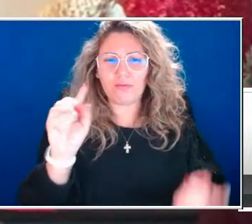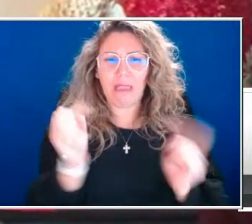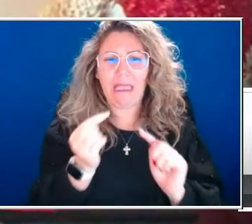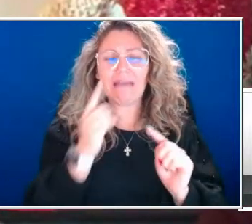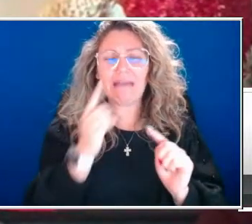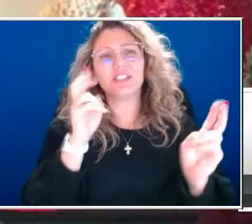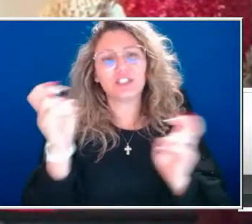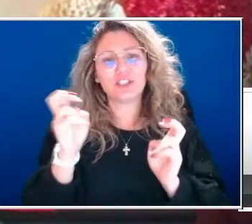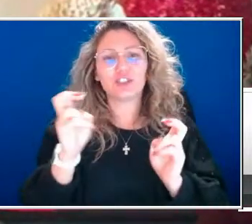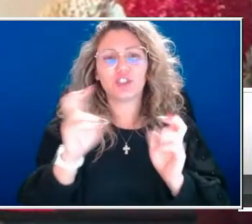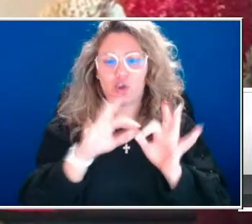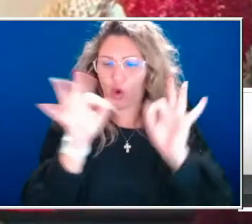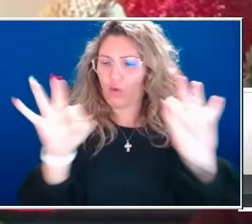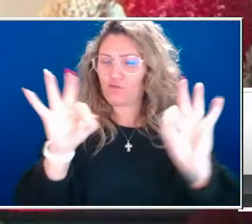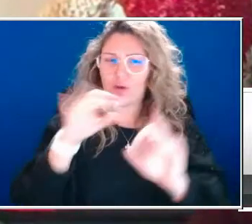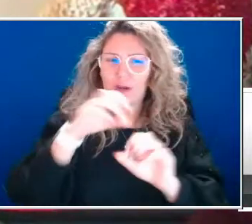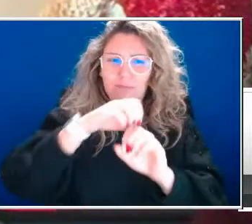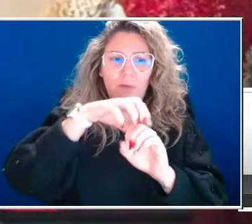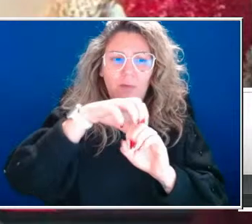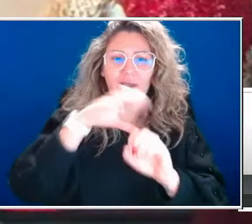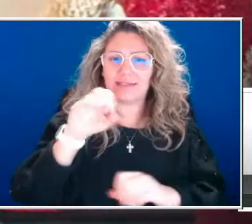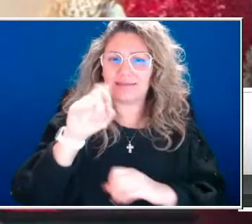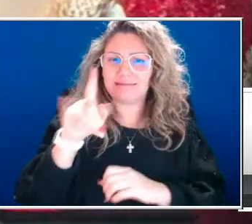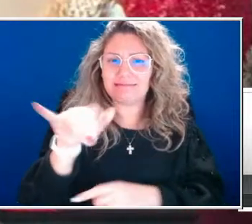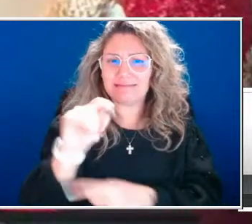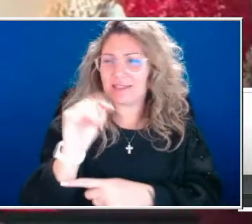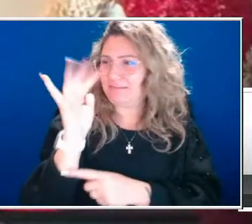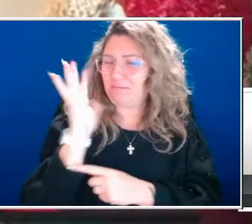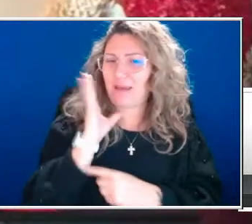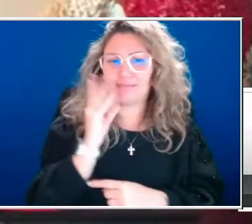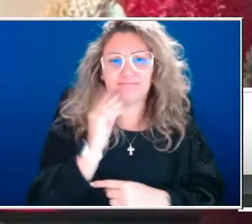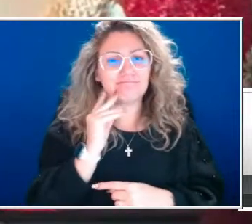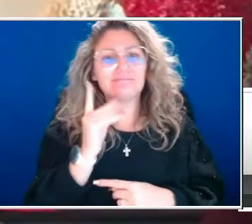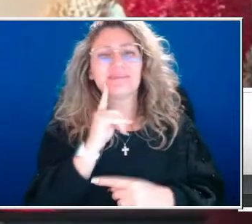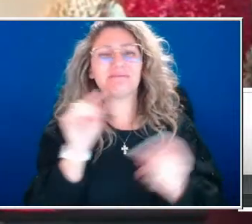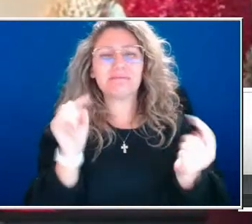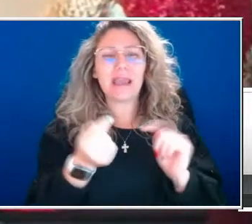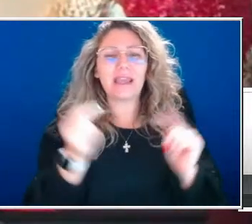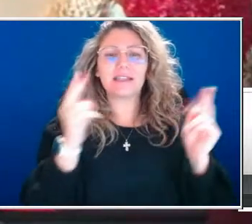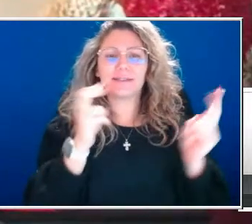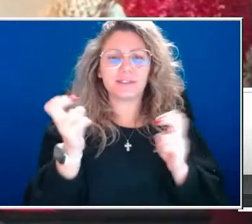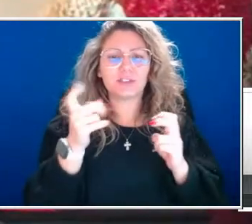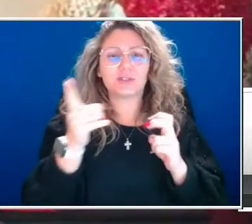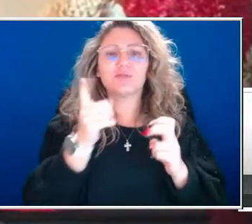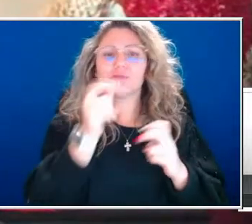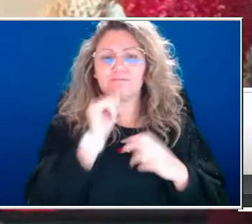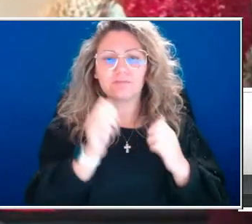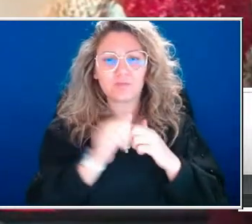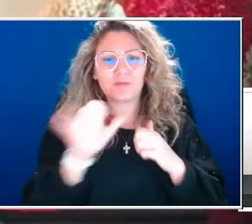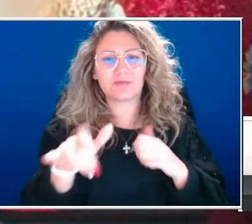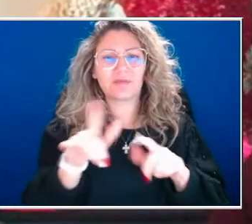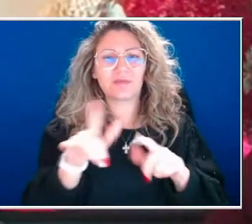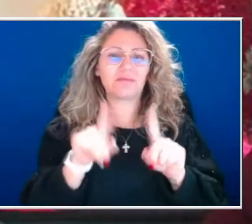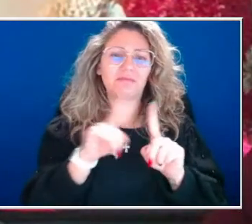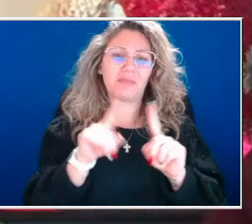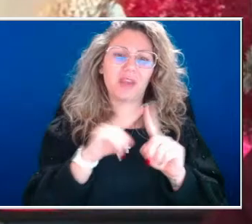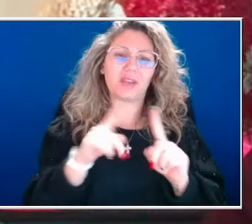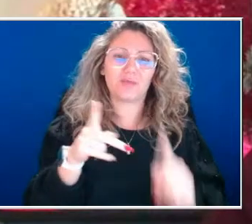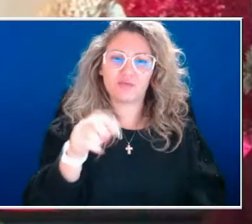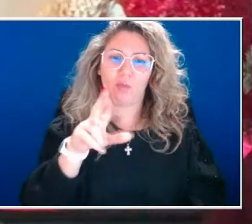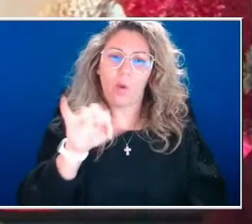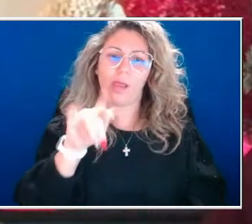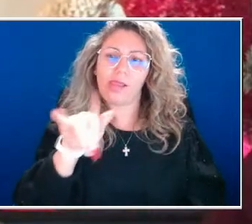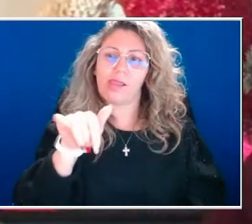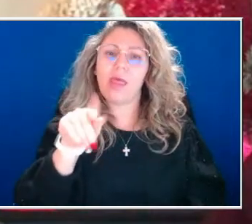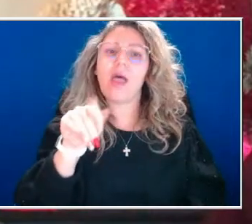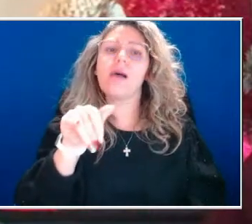and different pain issues, and so she dealt with that, but predominantly it was a prolapse. Where my uterus